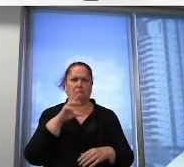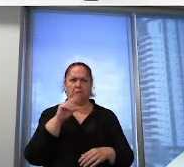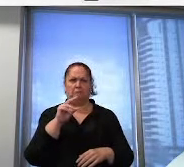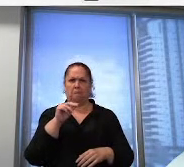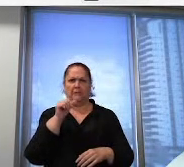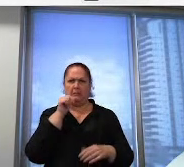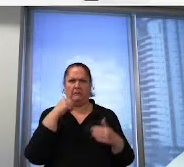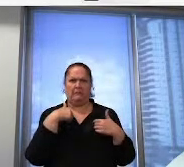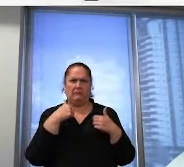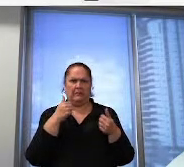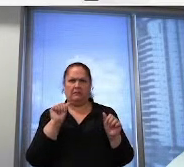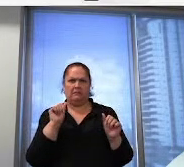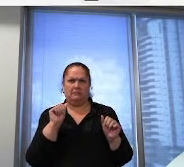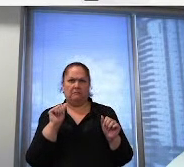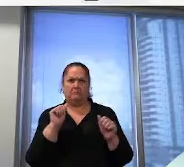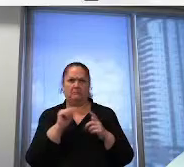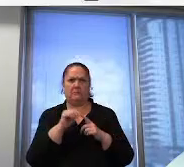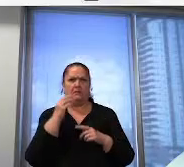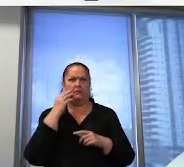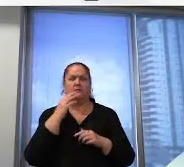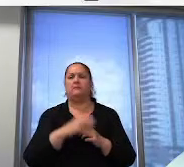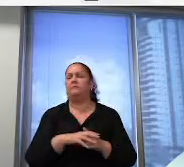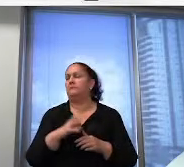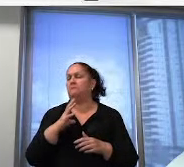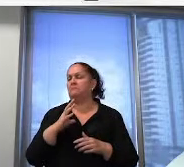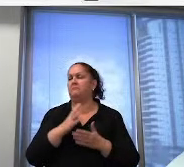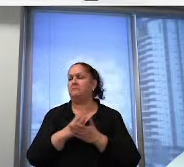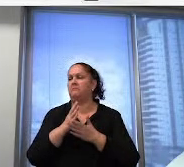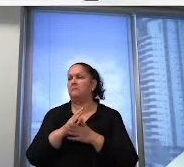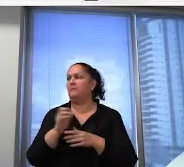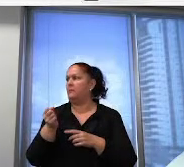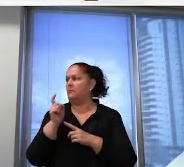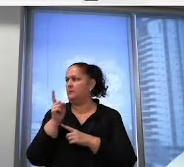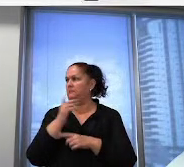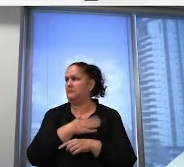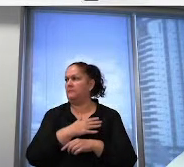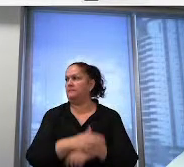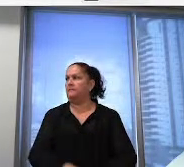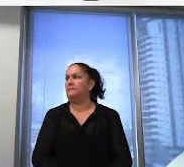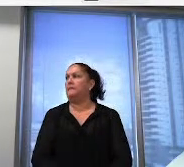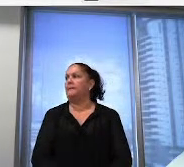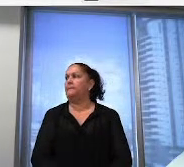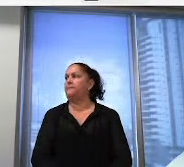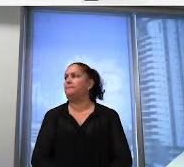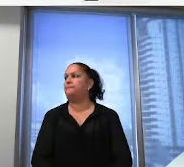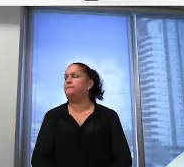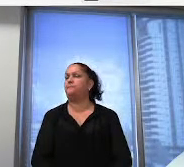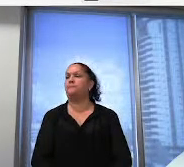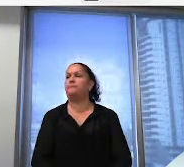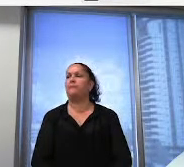municipalities? No, I don't have any way to. All right. No. 1 second, please.